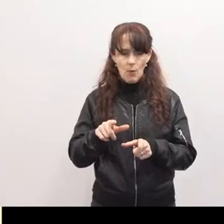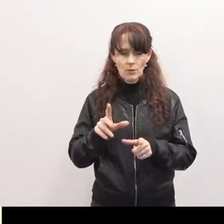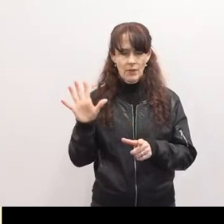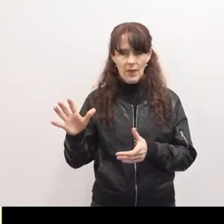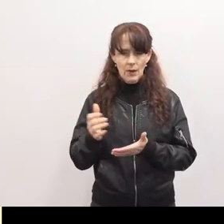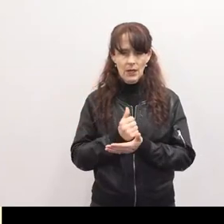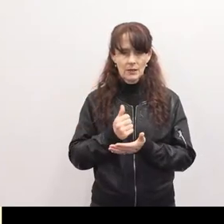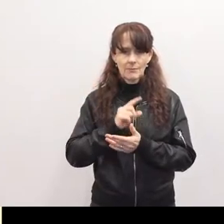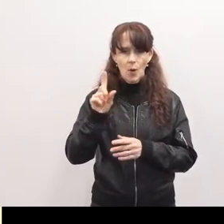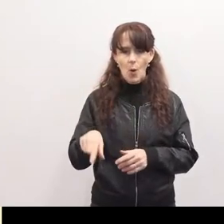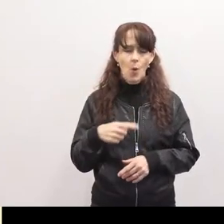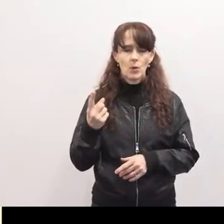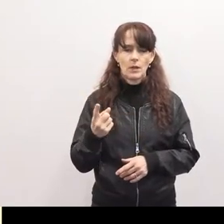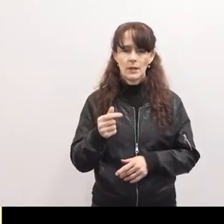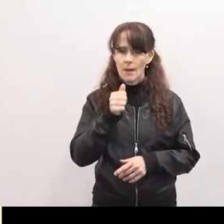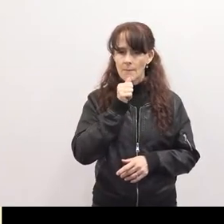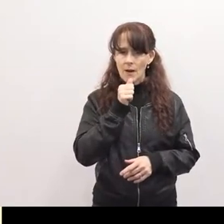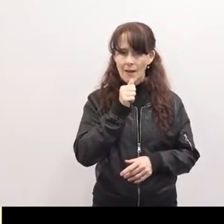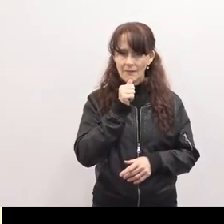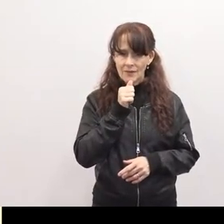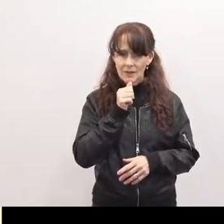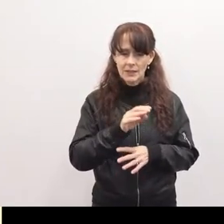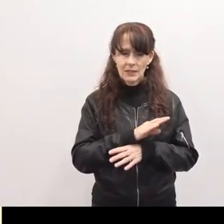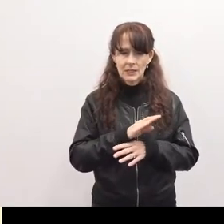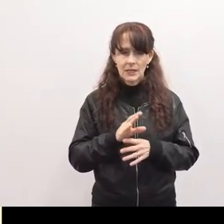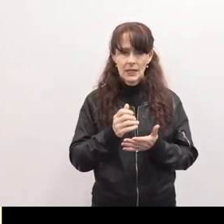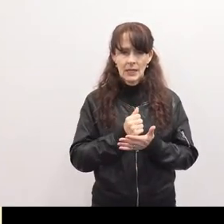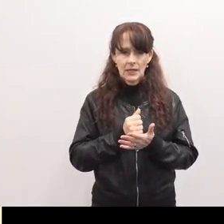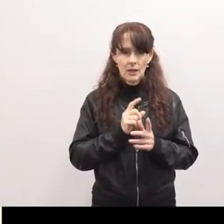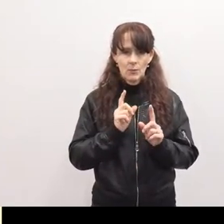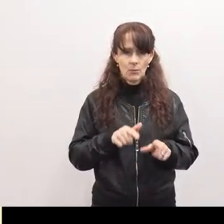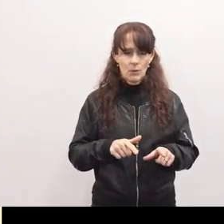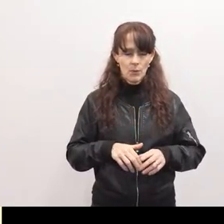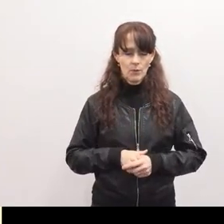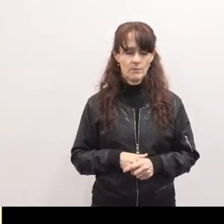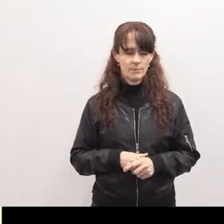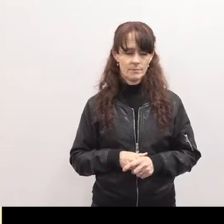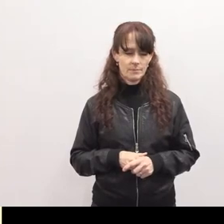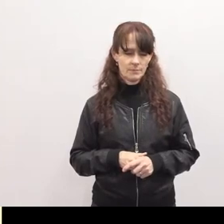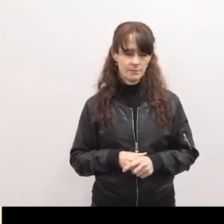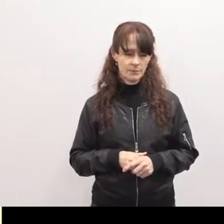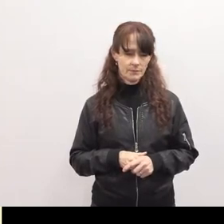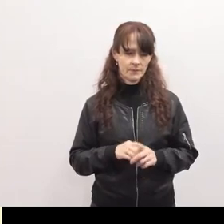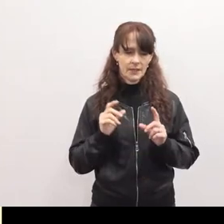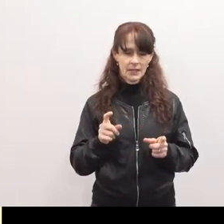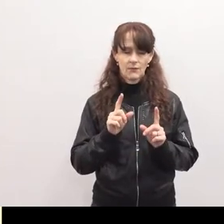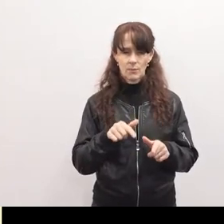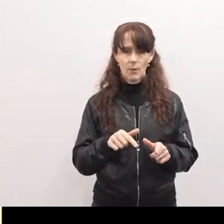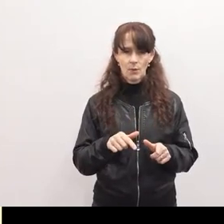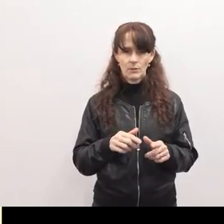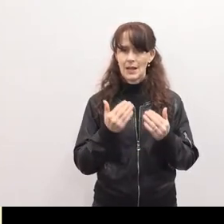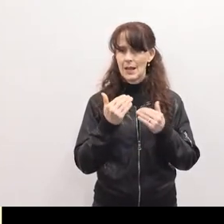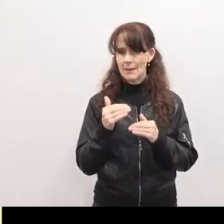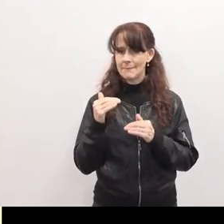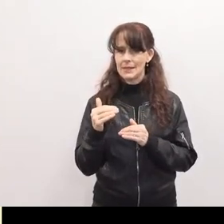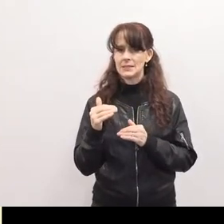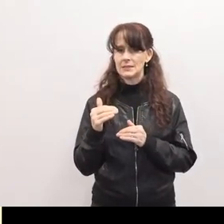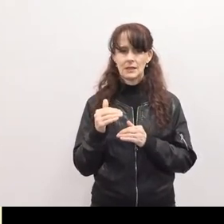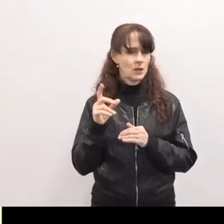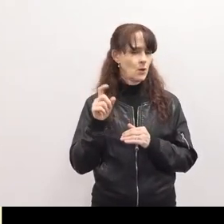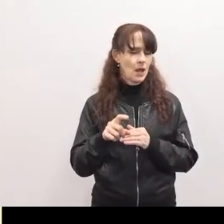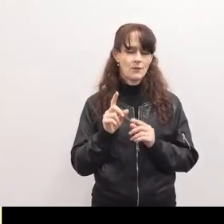income. It's only private sector income that you have to report. And then gift reports and limitations, you do